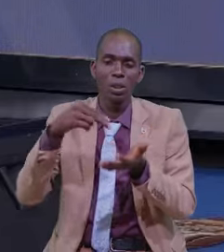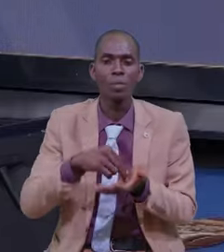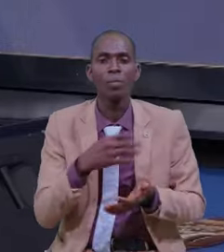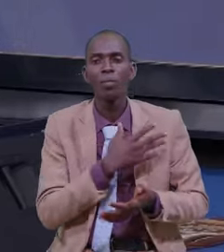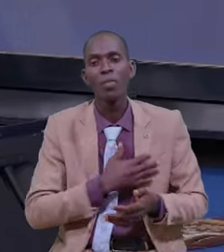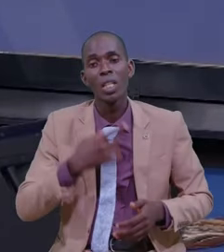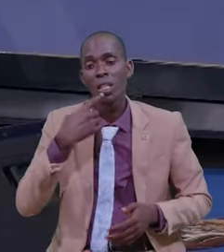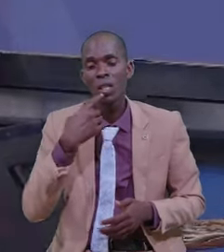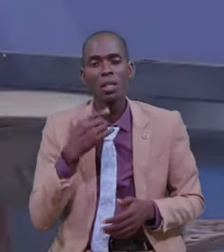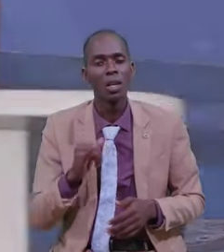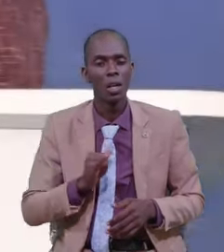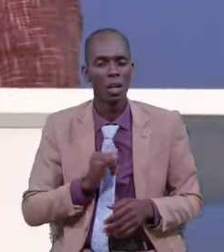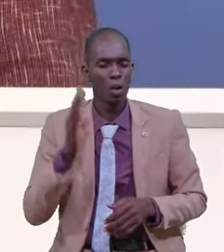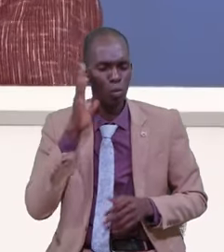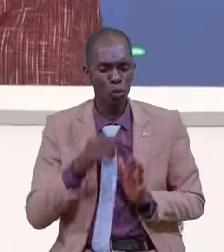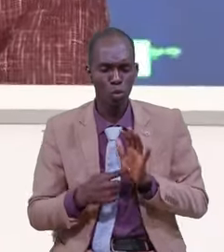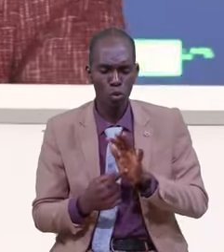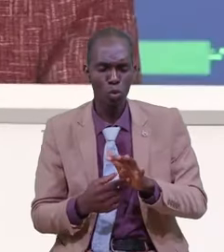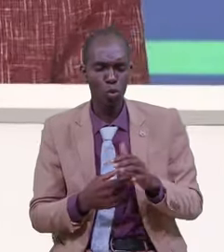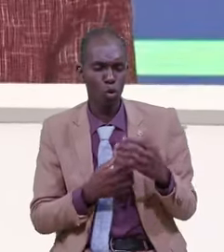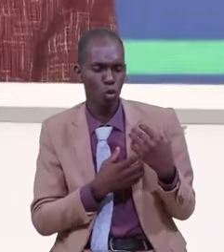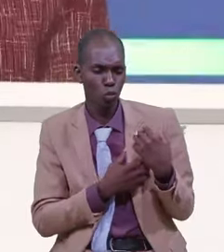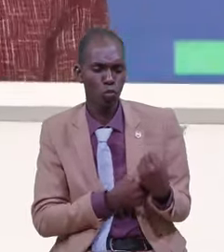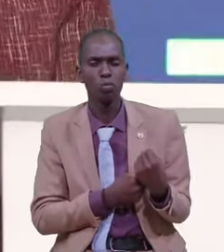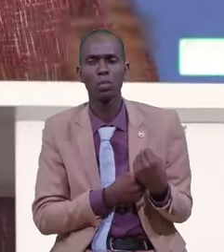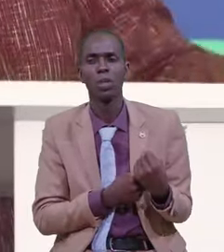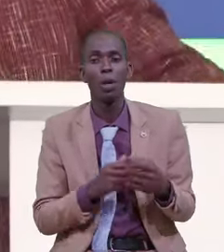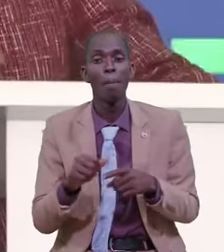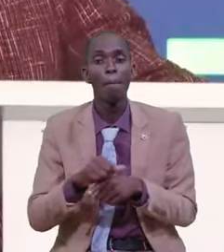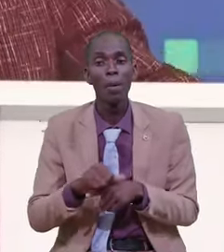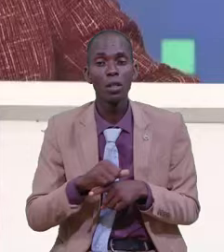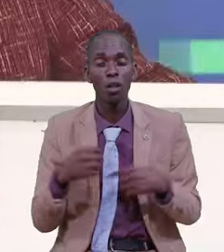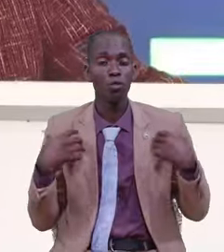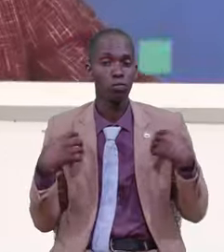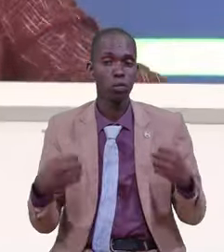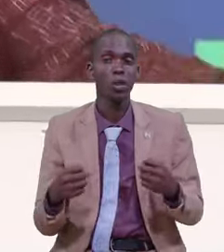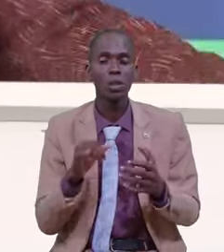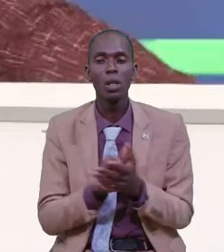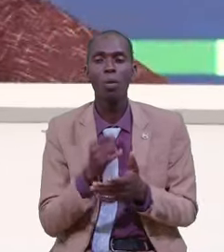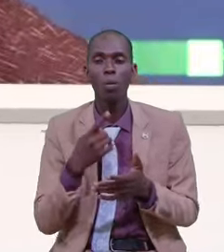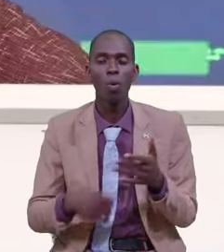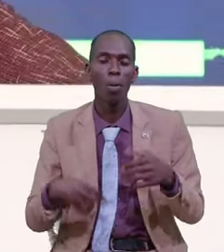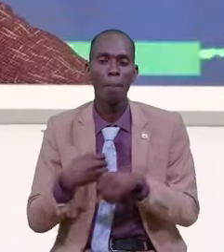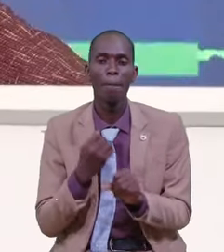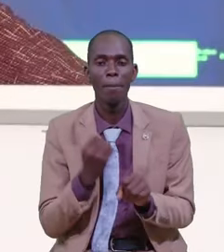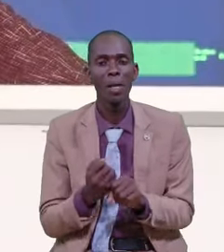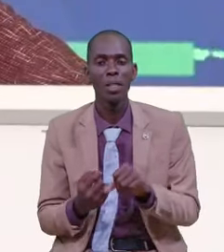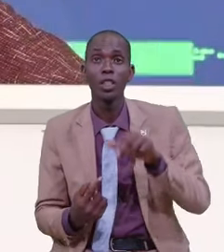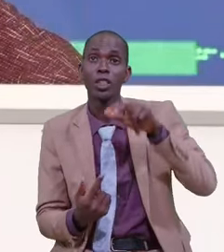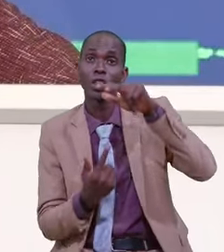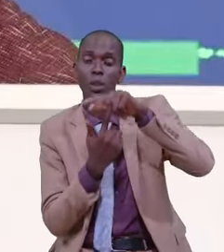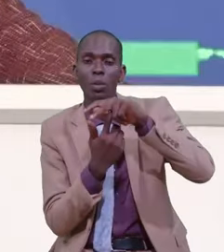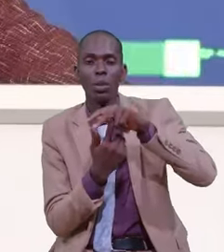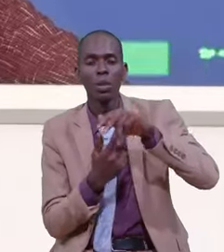going to manifest courage, practical courage. That's what makes champions. And